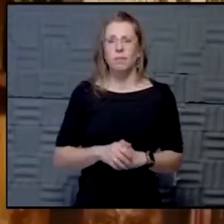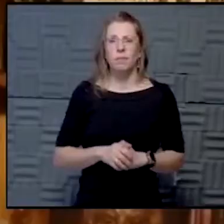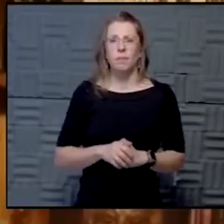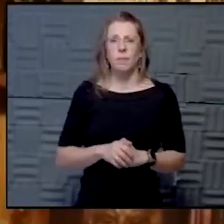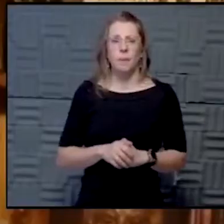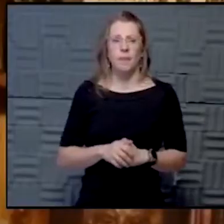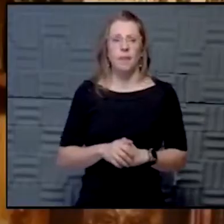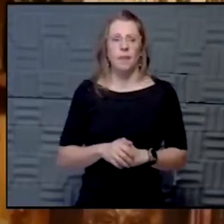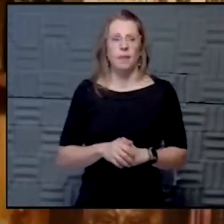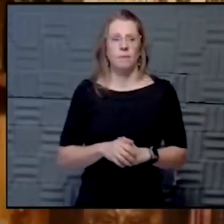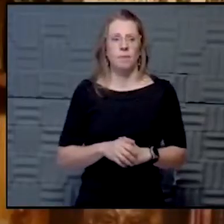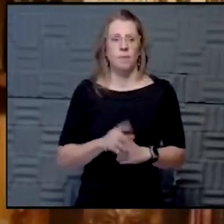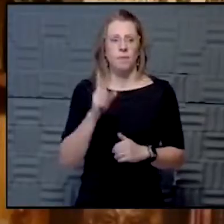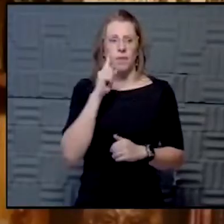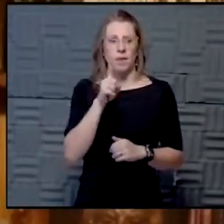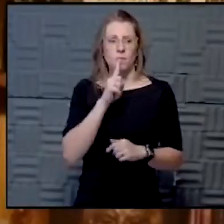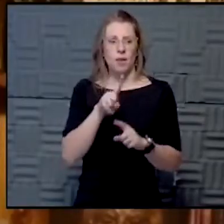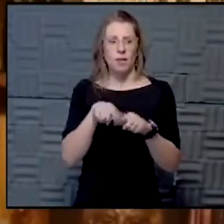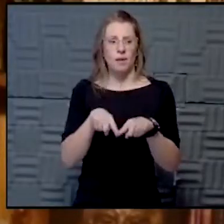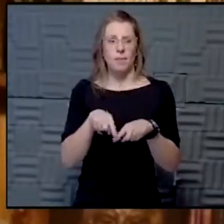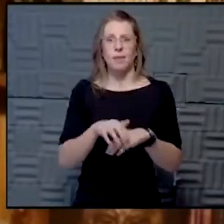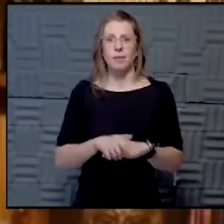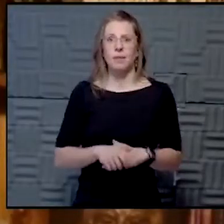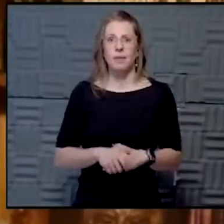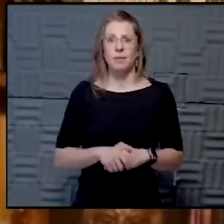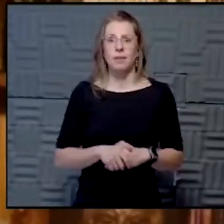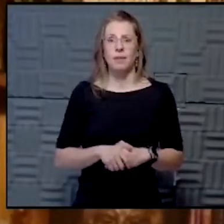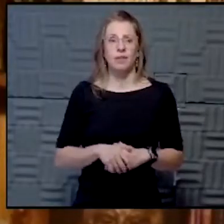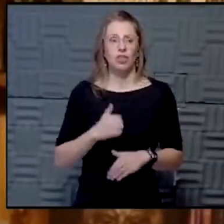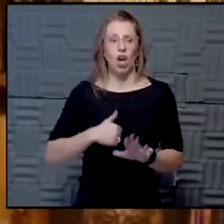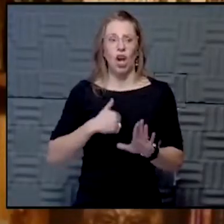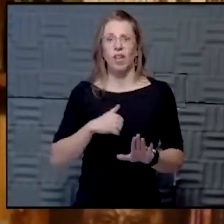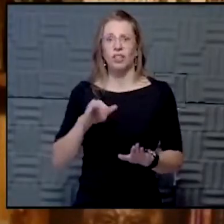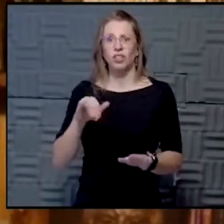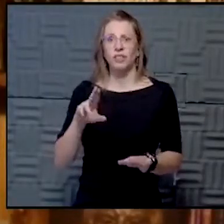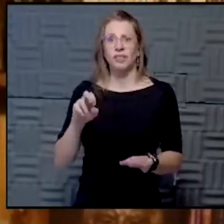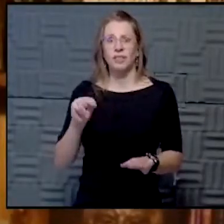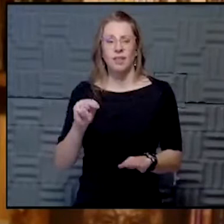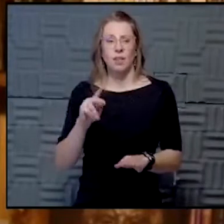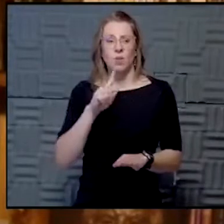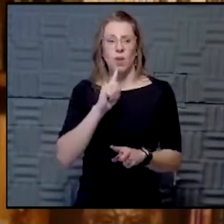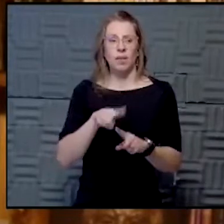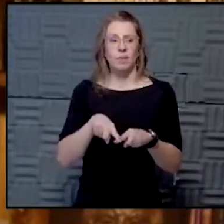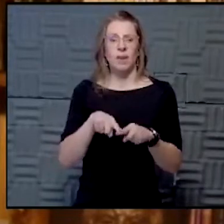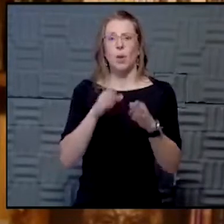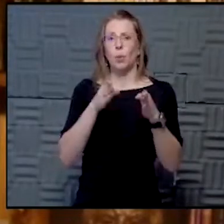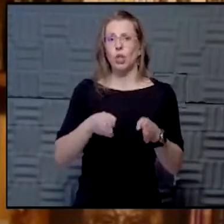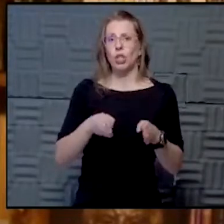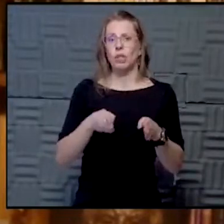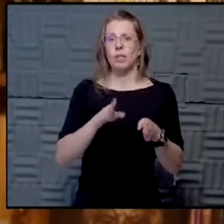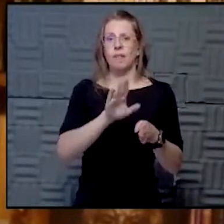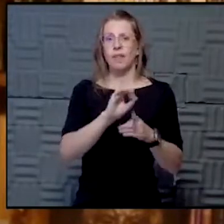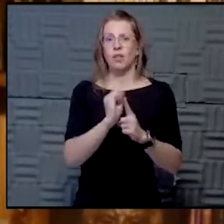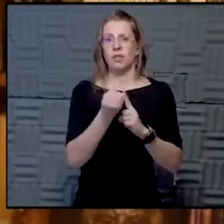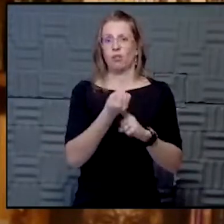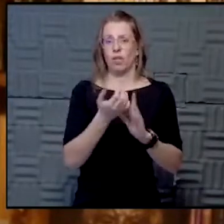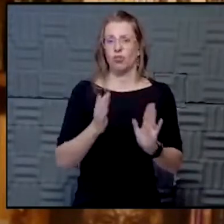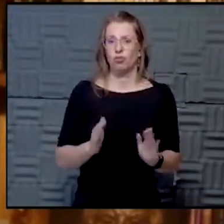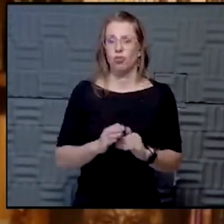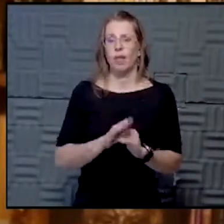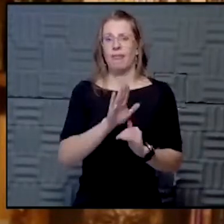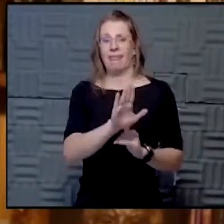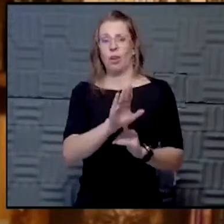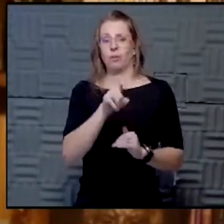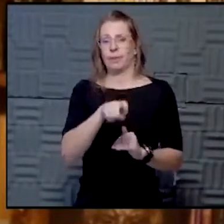It really depends on the person. Sorry about that, Justin. Yeah, it really depends on the person and their situation and their